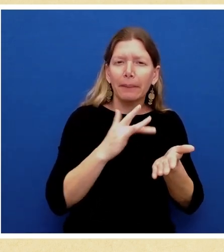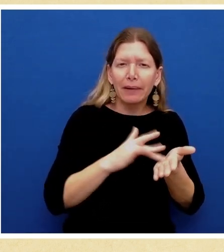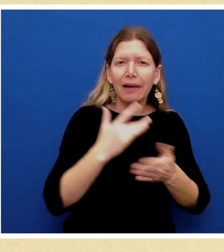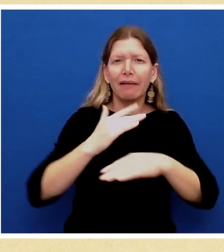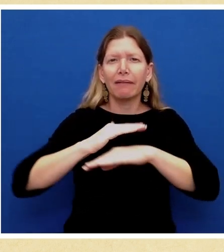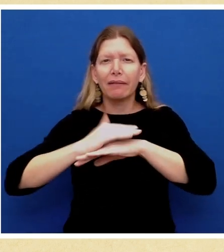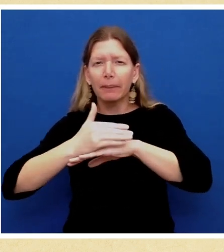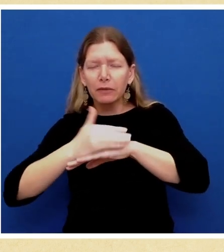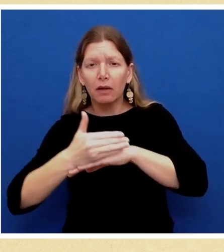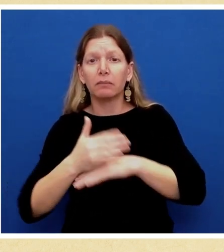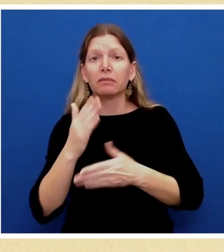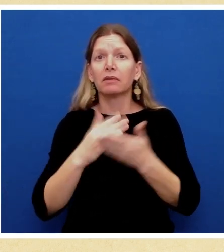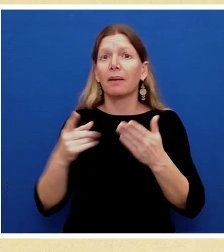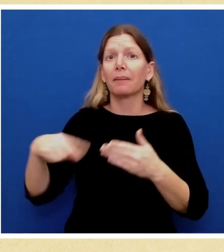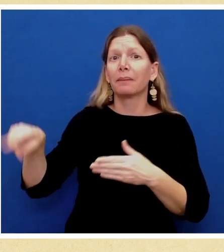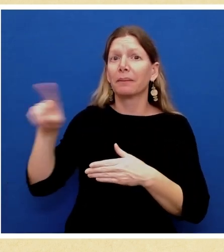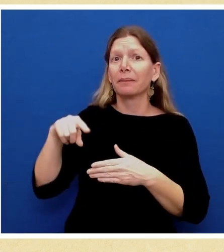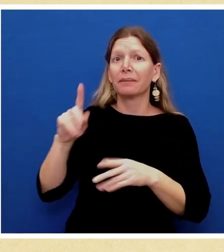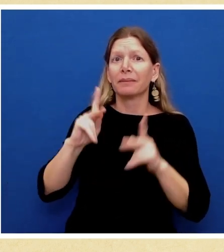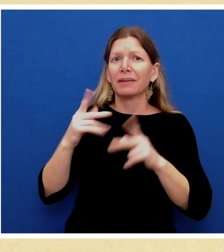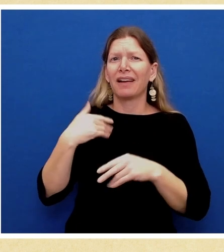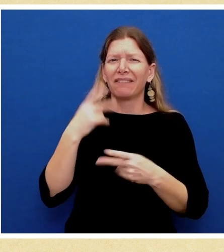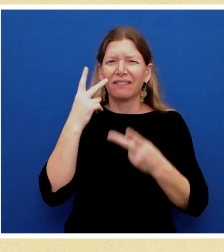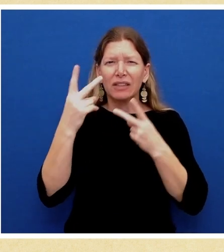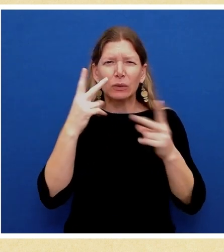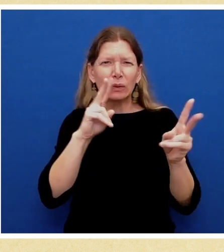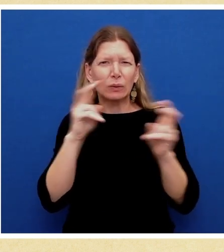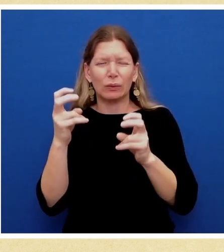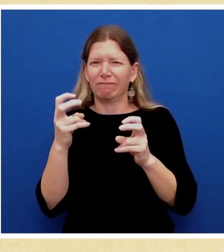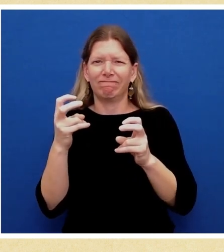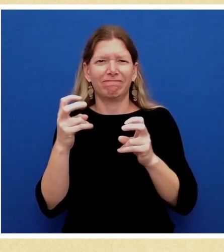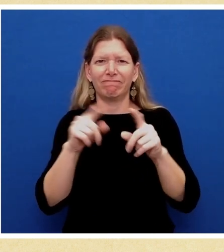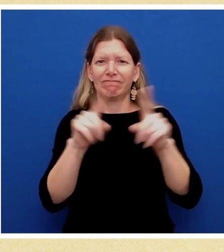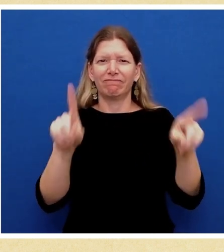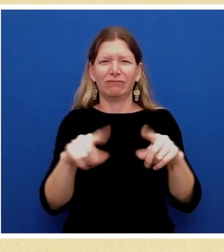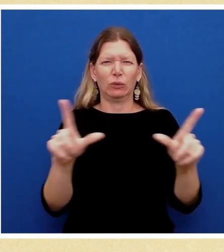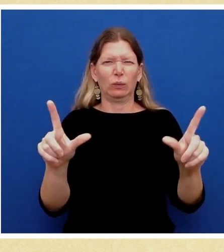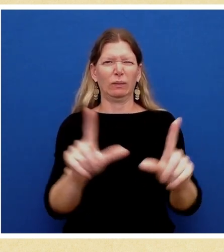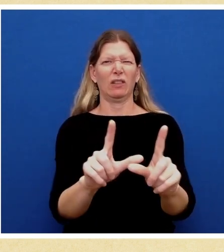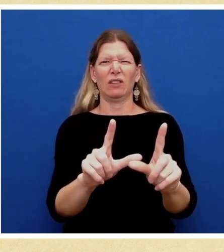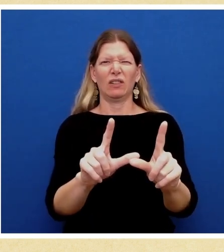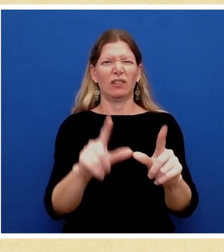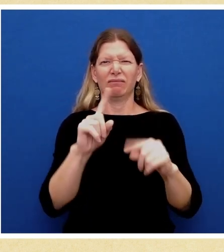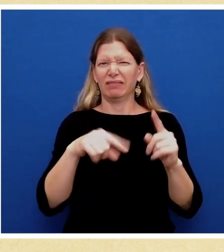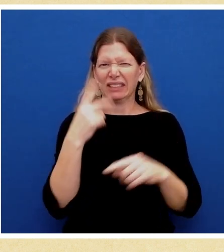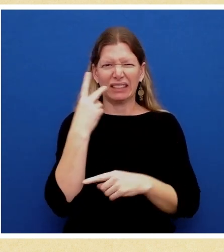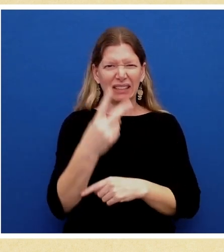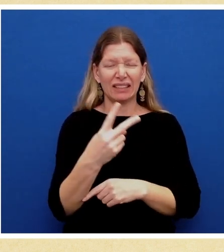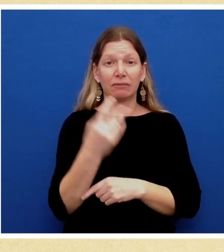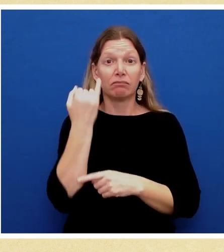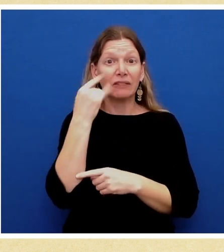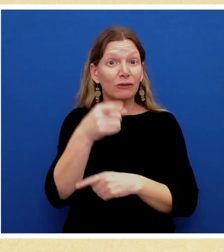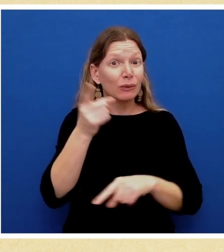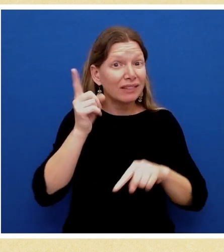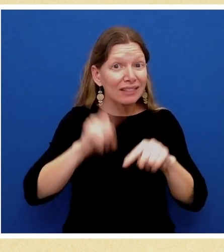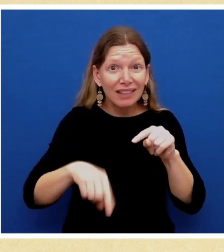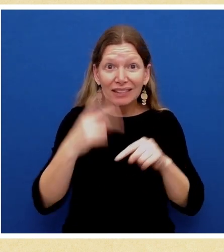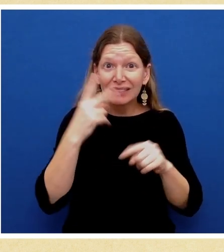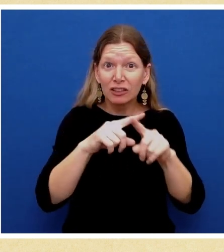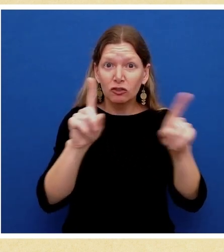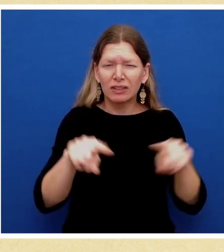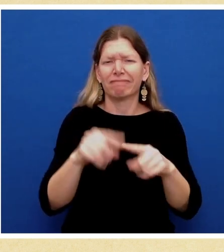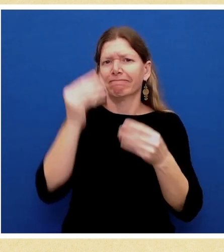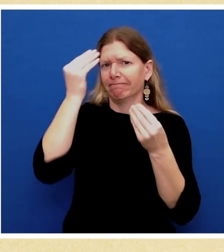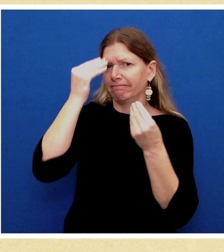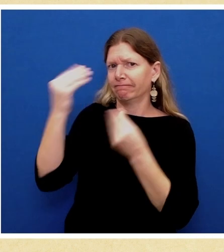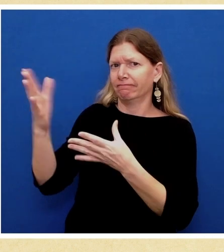or laptops. For some individuals with visual impairments, these screens may be too small. If you are unable to see the screen,